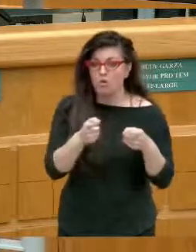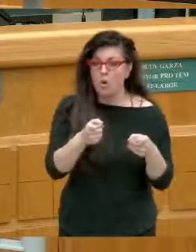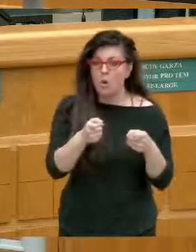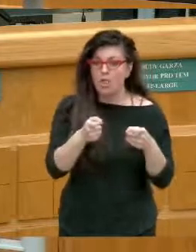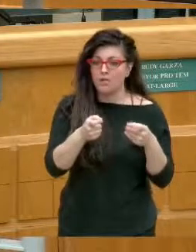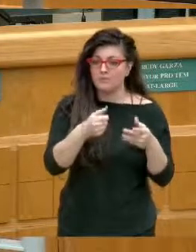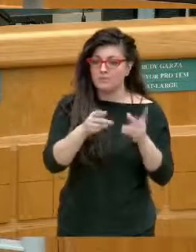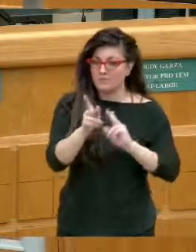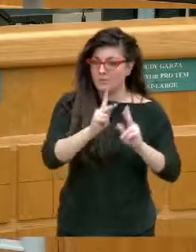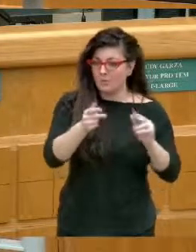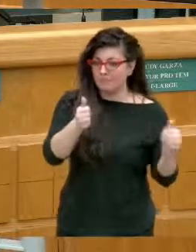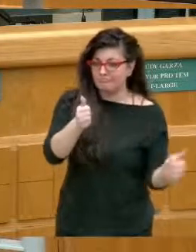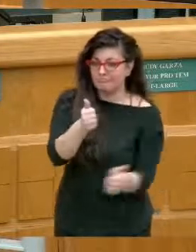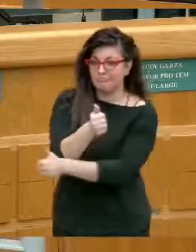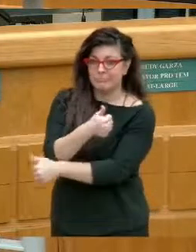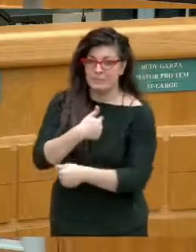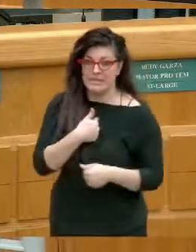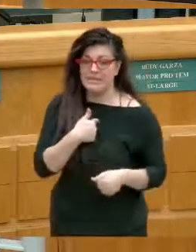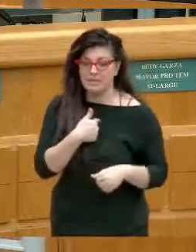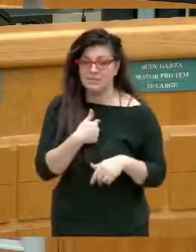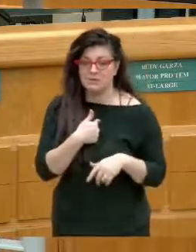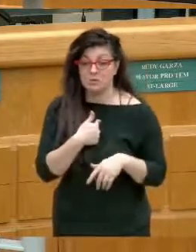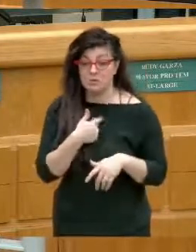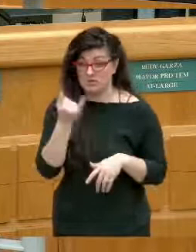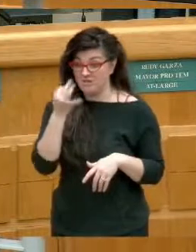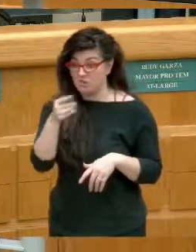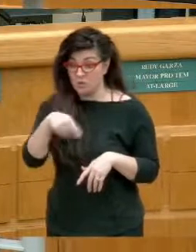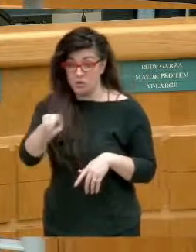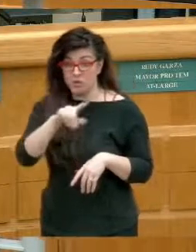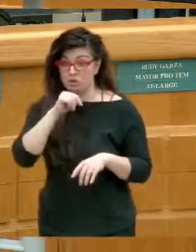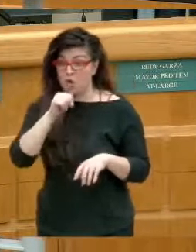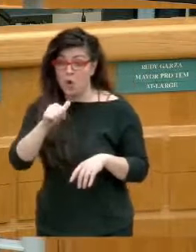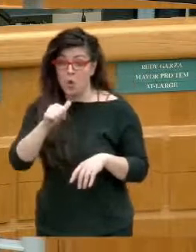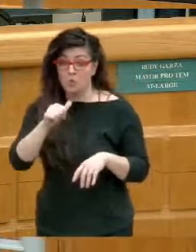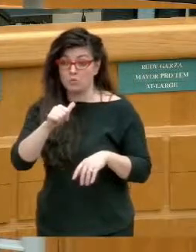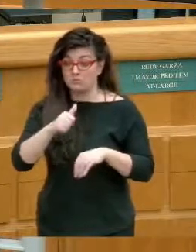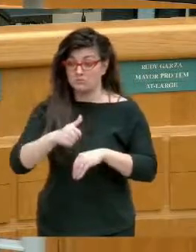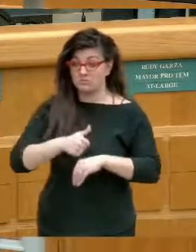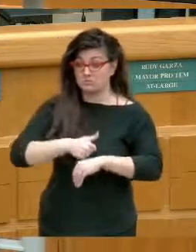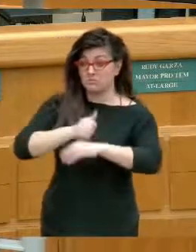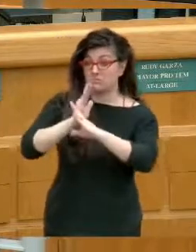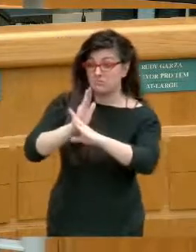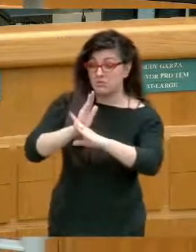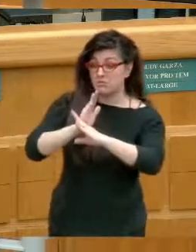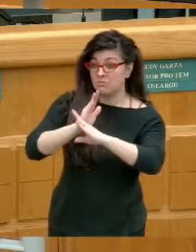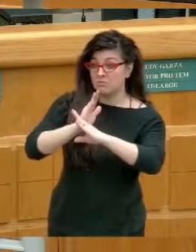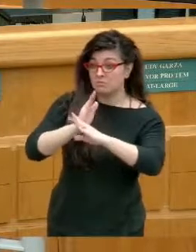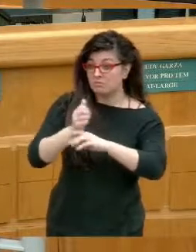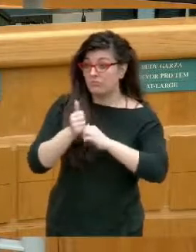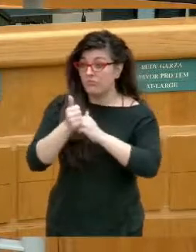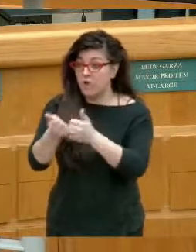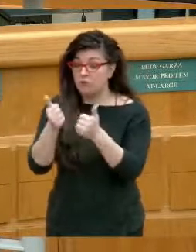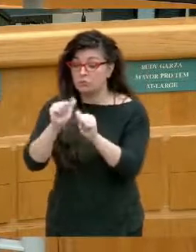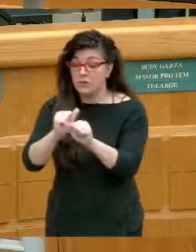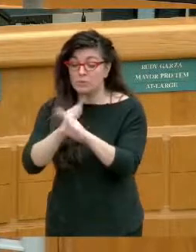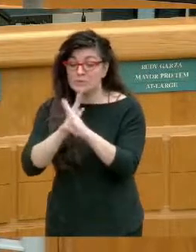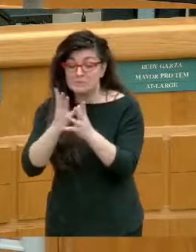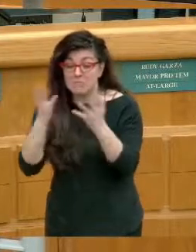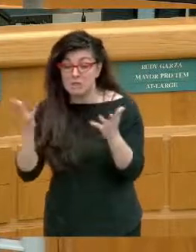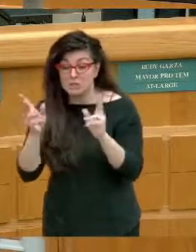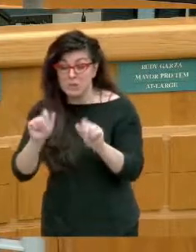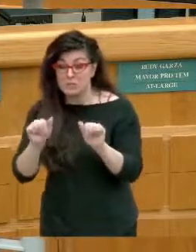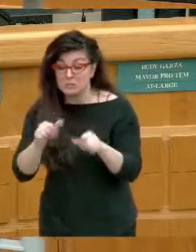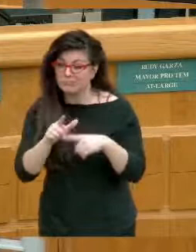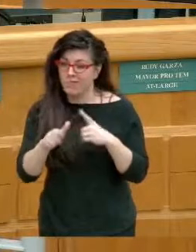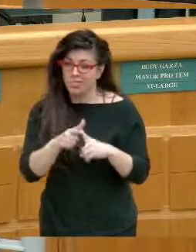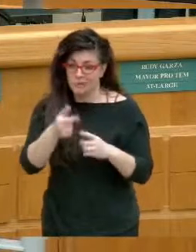the loopholes in your social distancing policies, COVID-19 can. I think that's an important message to realize. Just